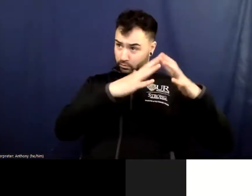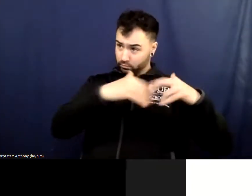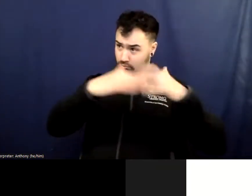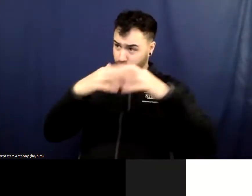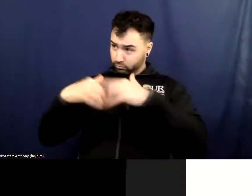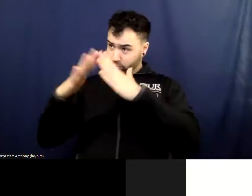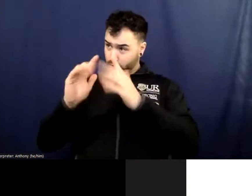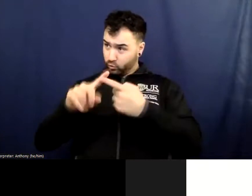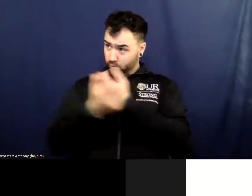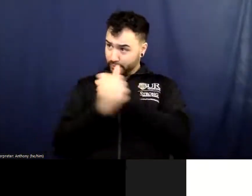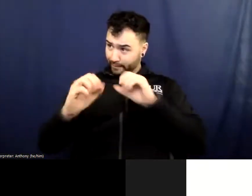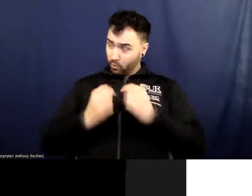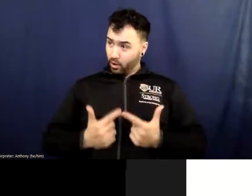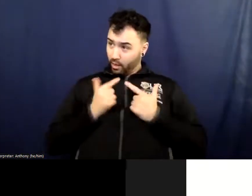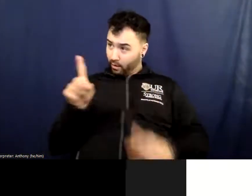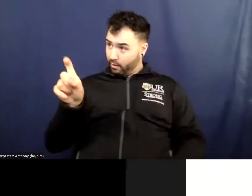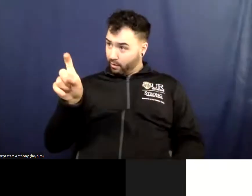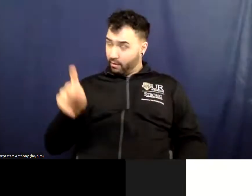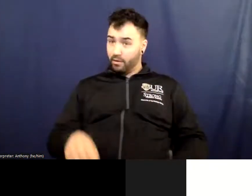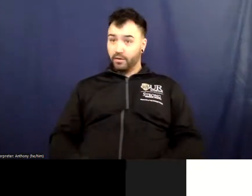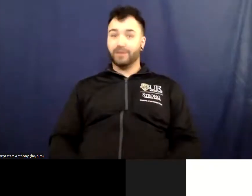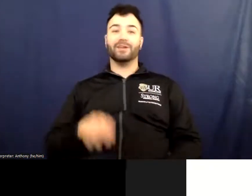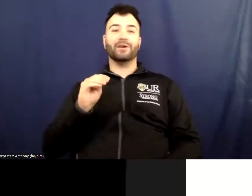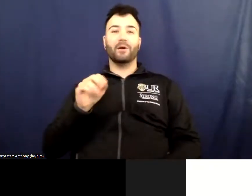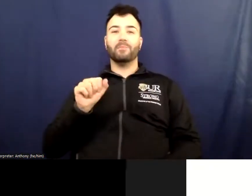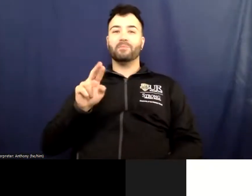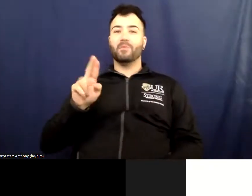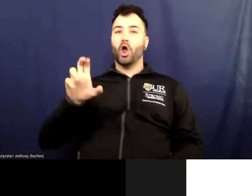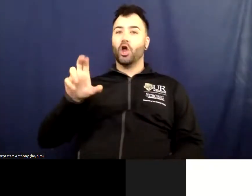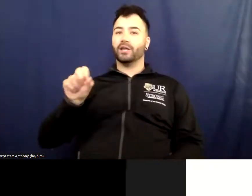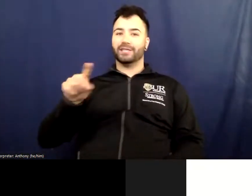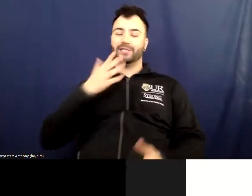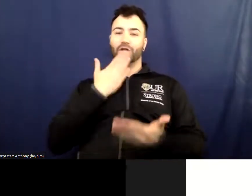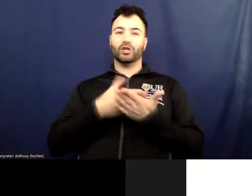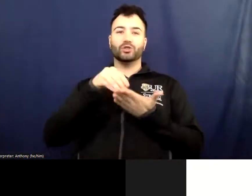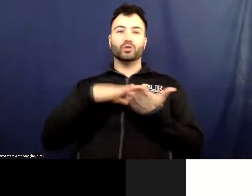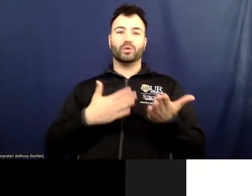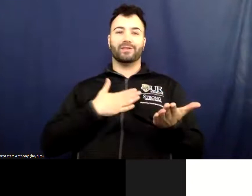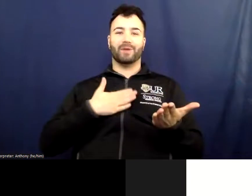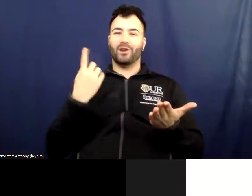save you from more lives? Thank you, Marcus. He's a student in my class who always asks good questions.